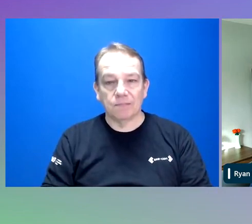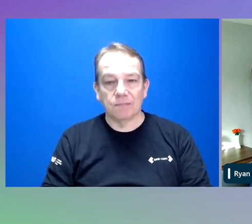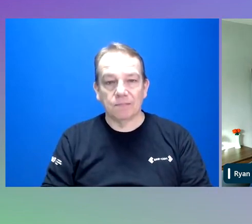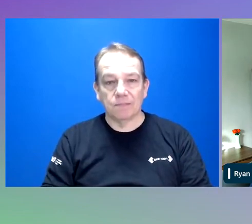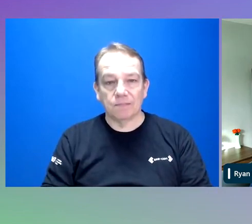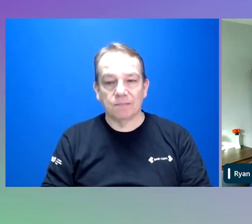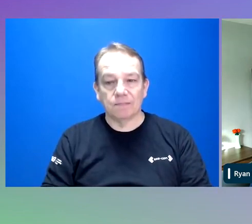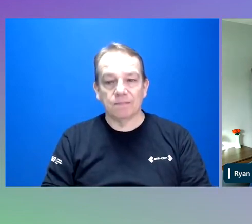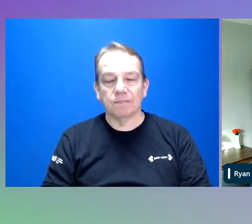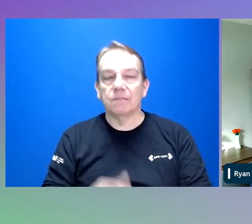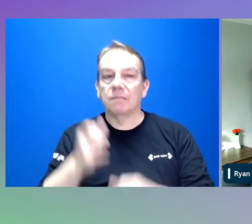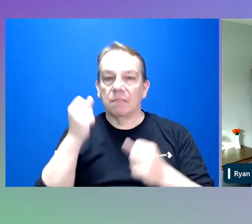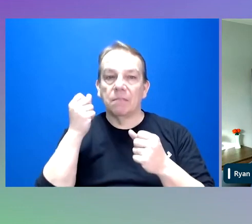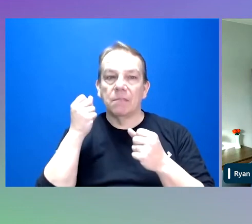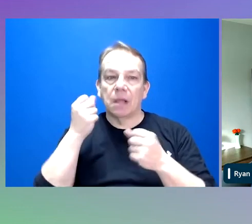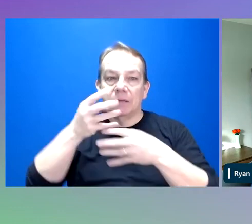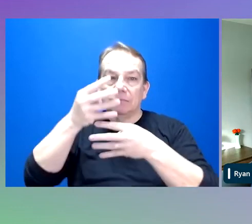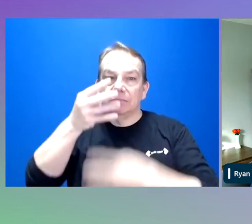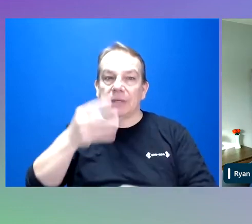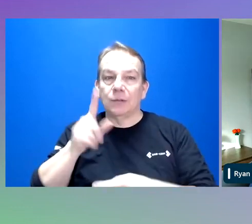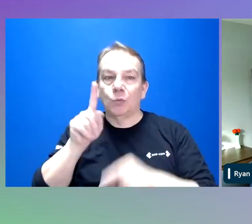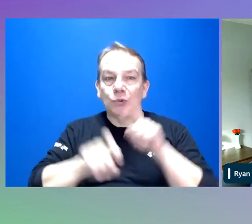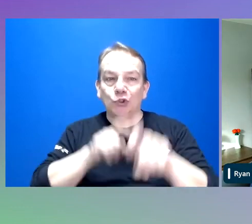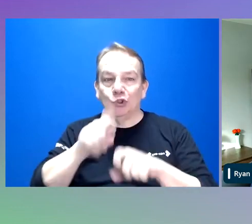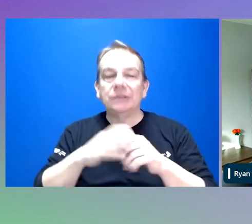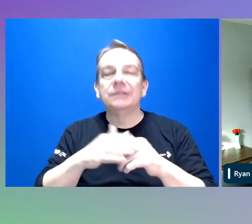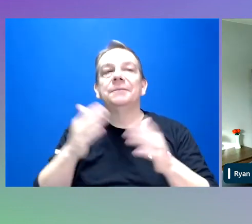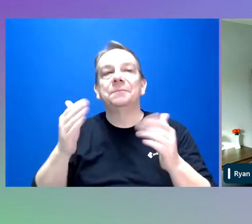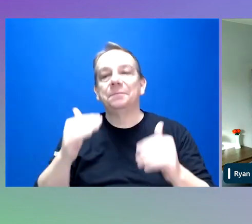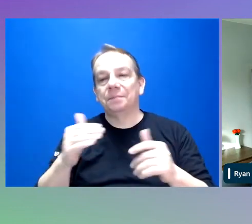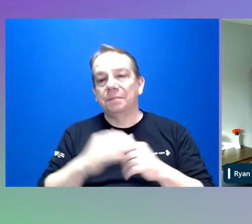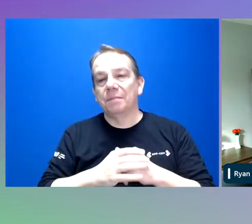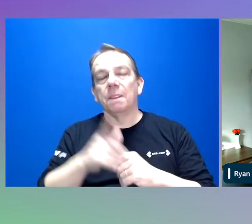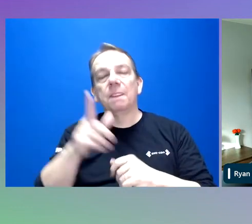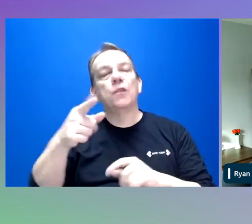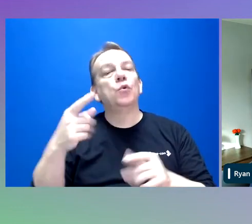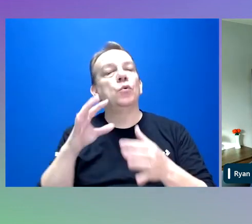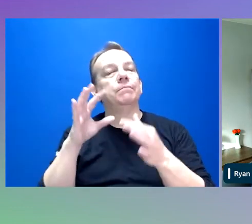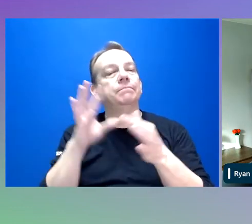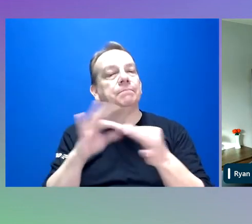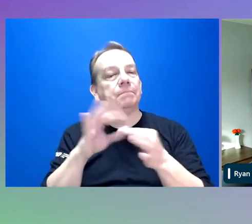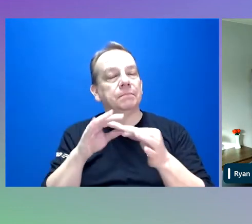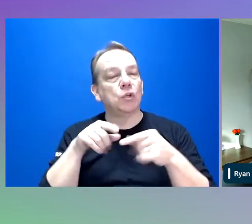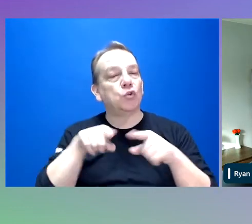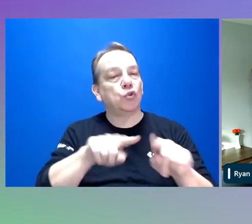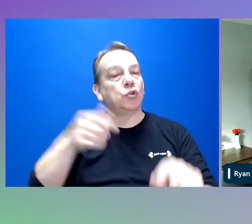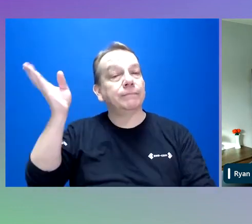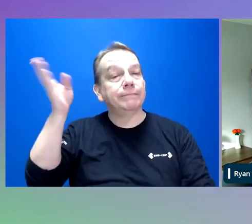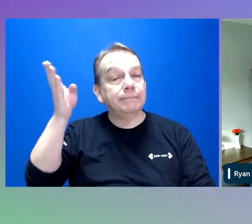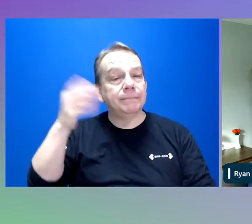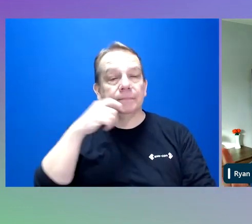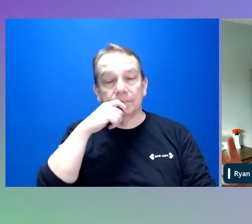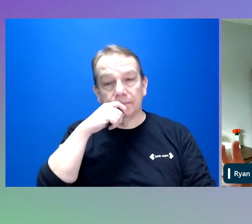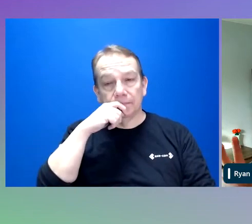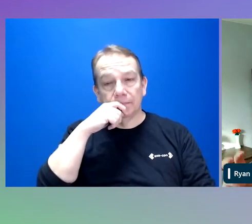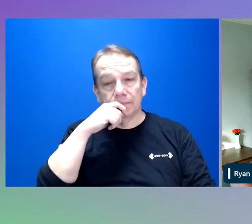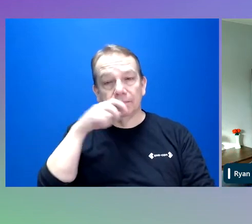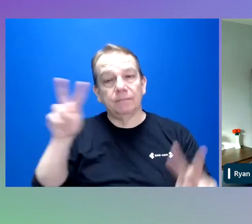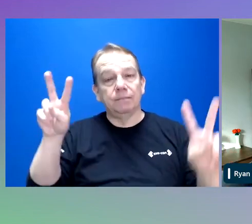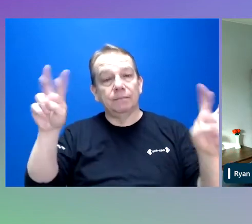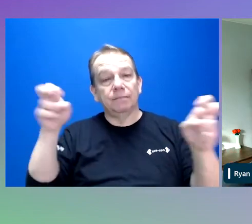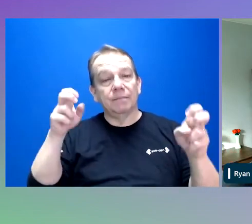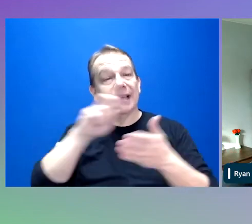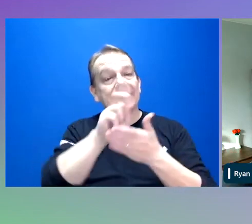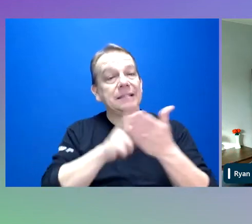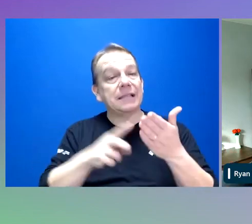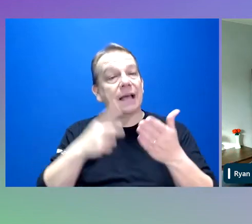Lots of questions coming in. At one point earlier in your talk, you mentioned in quotes, design for